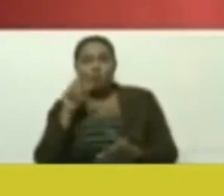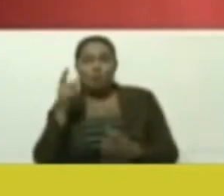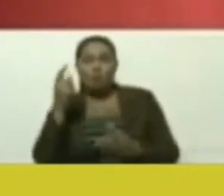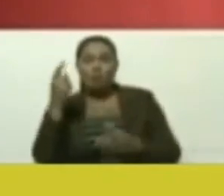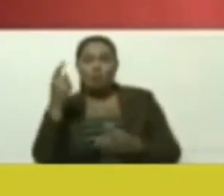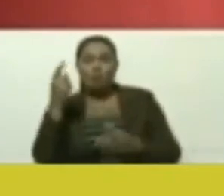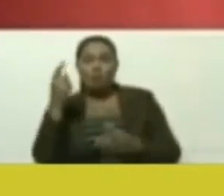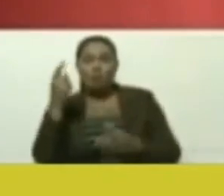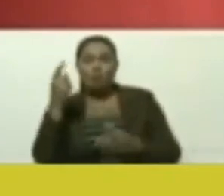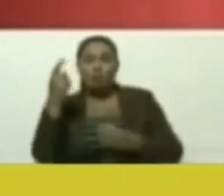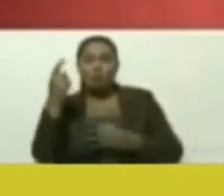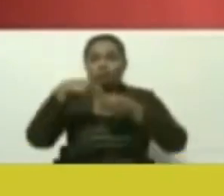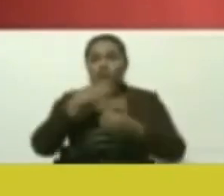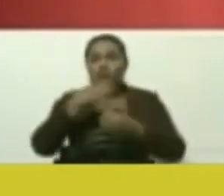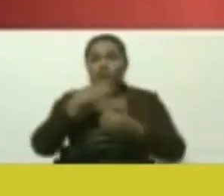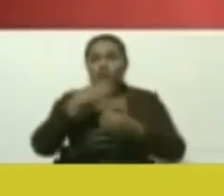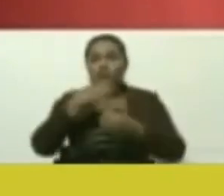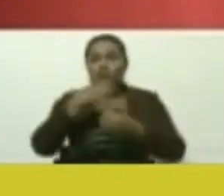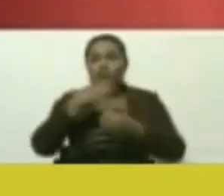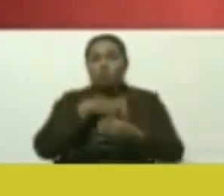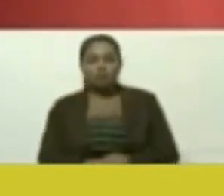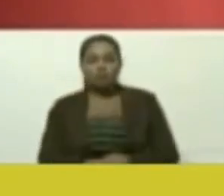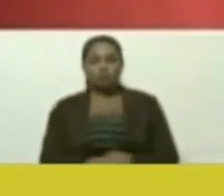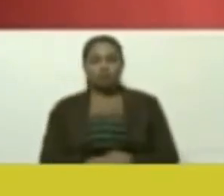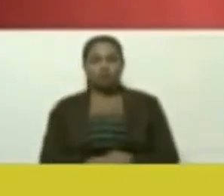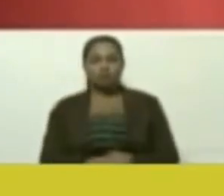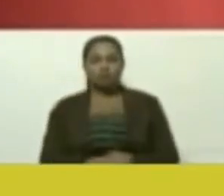then we're not in.